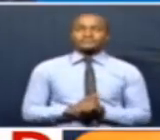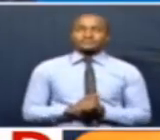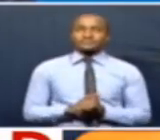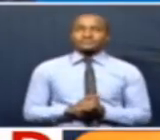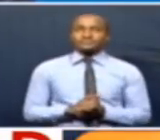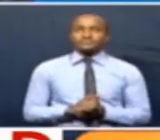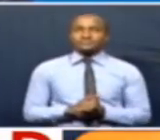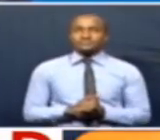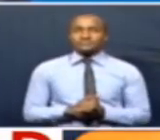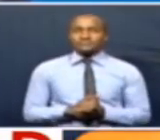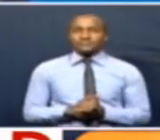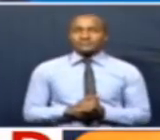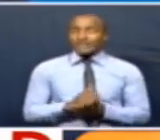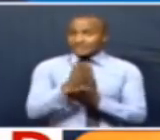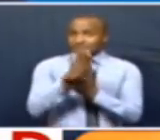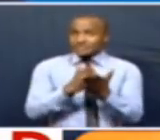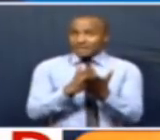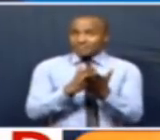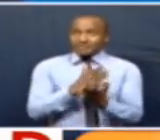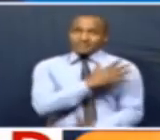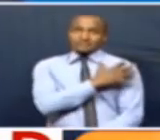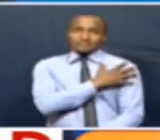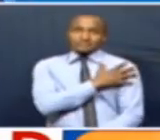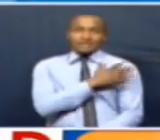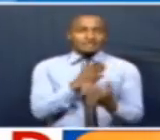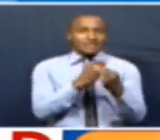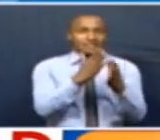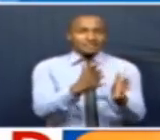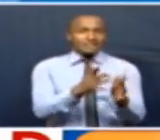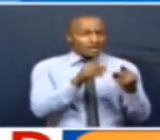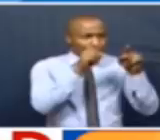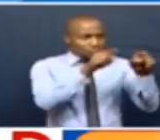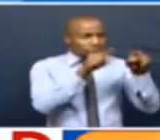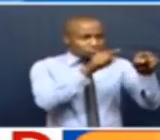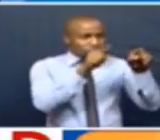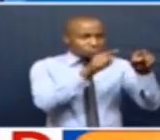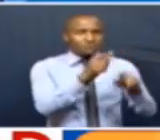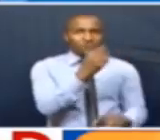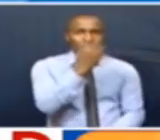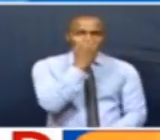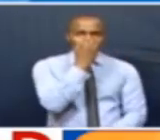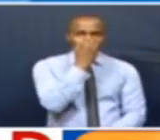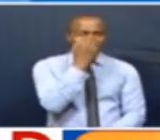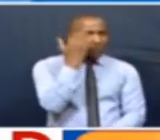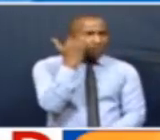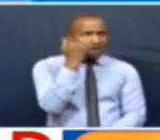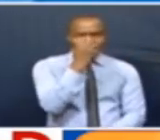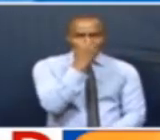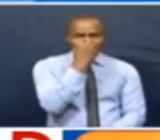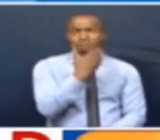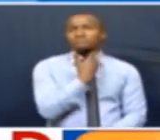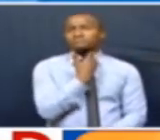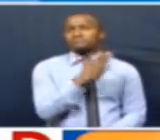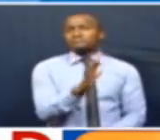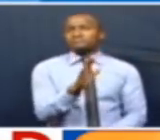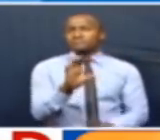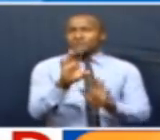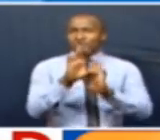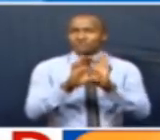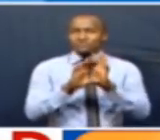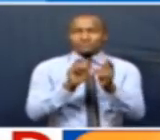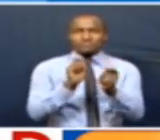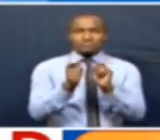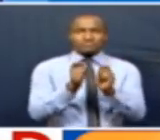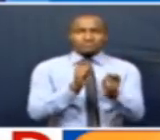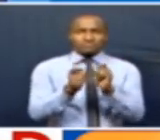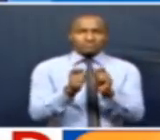A section of opposition leaders have scoffed at Deputy President William Ruto's pronouncements against a constitutional referendum to expand the executive. The leaders